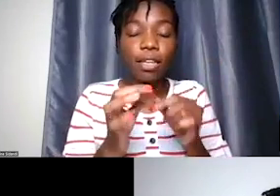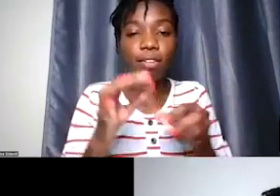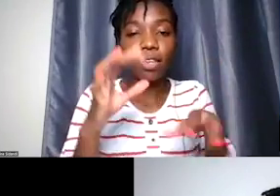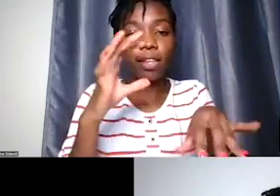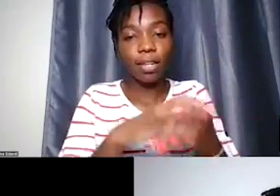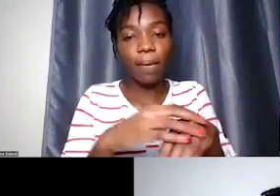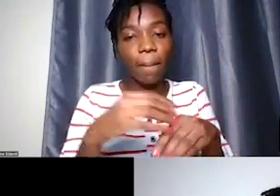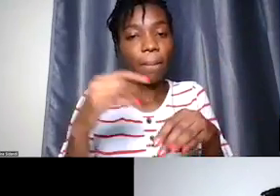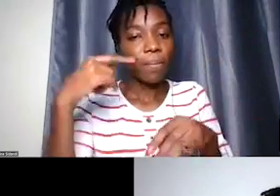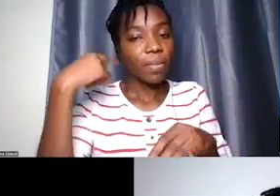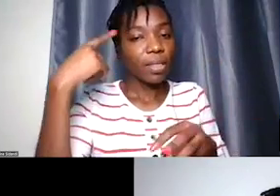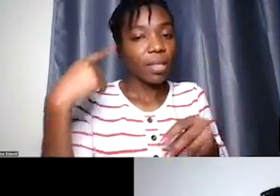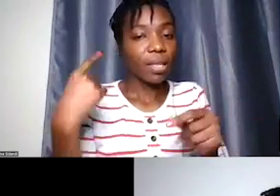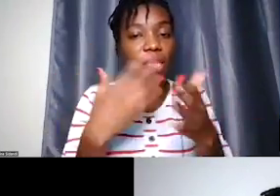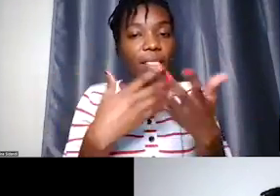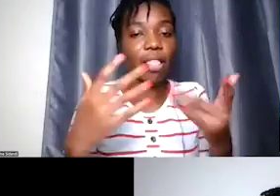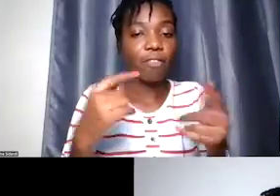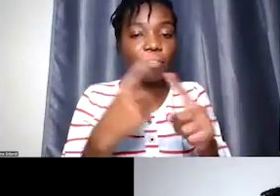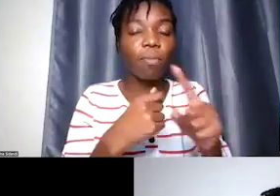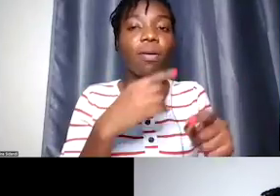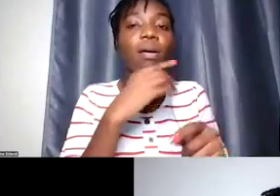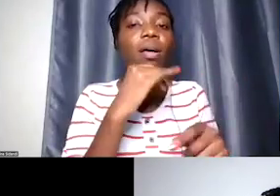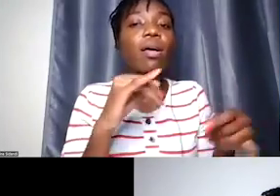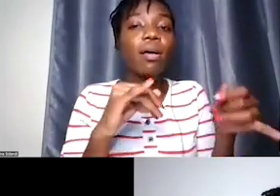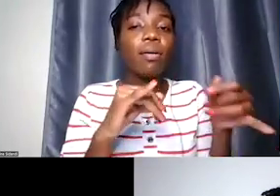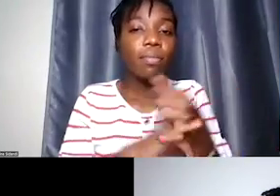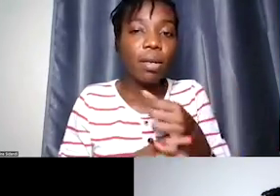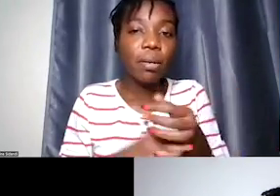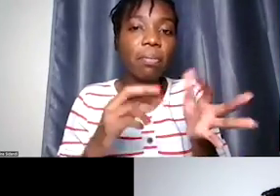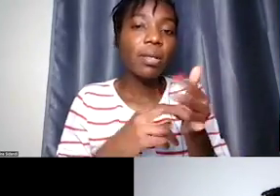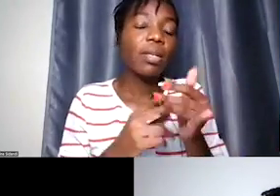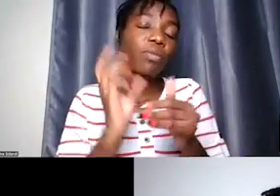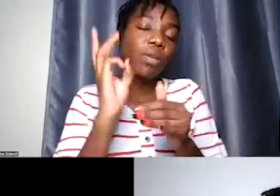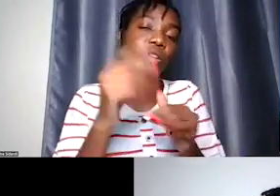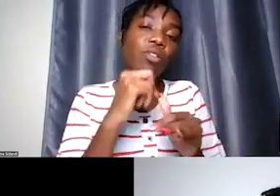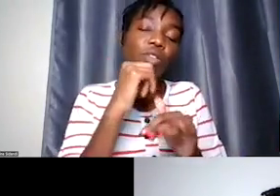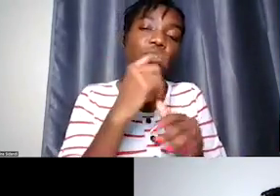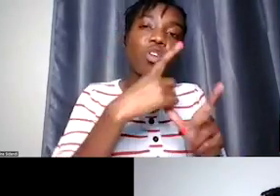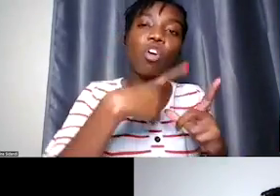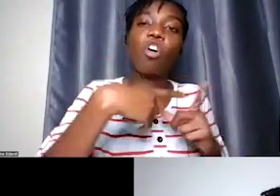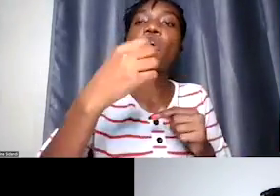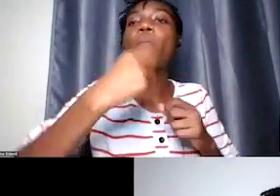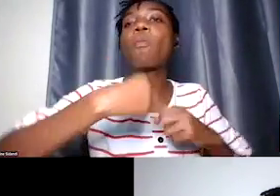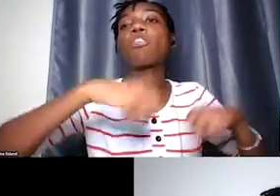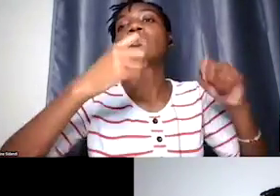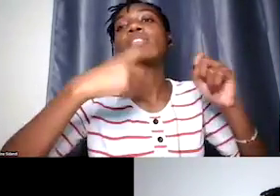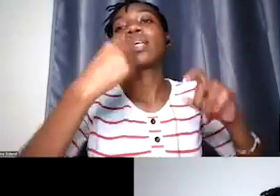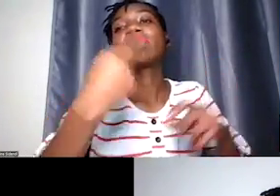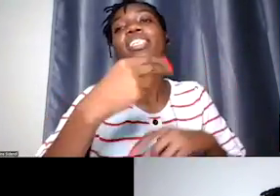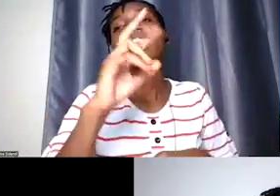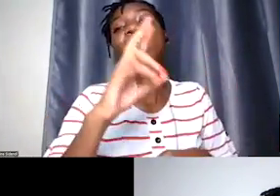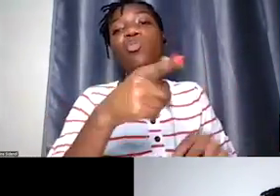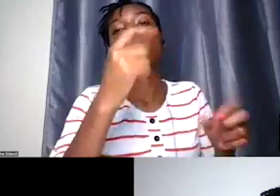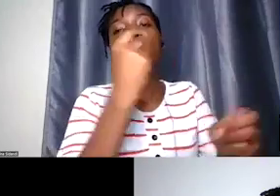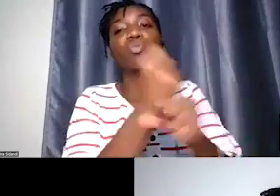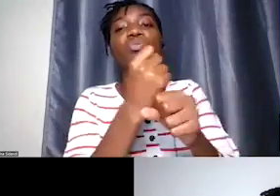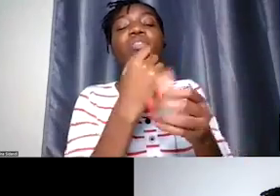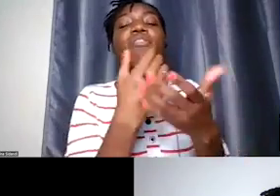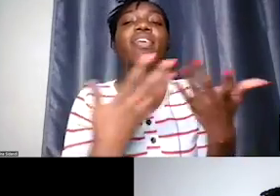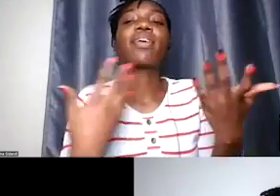husband, still the husband won't prevent the boss from telling the HR to do some things which might be